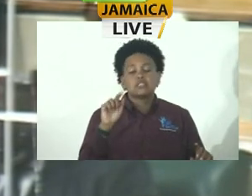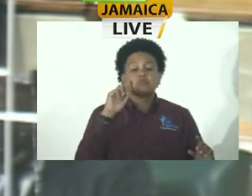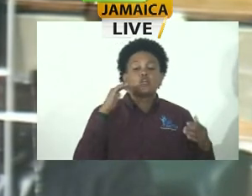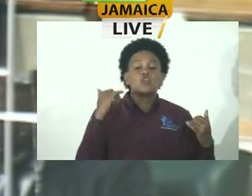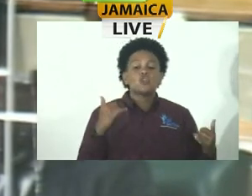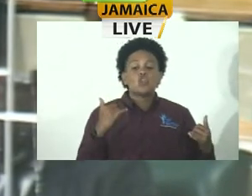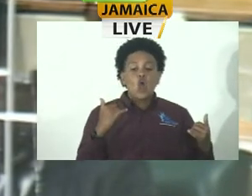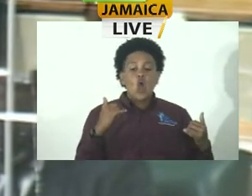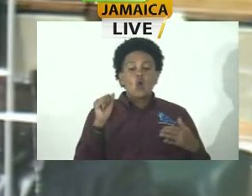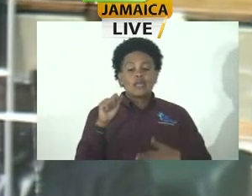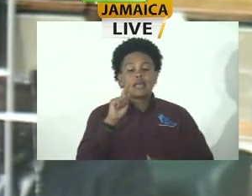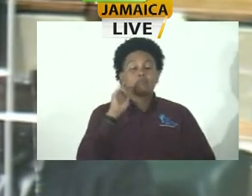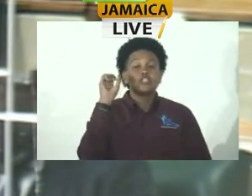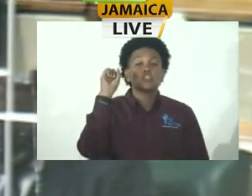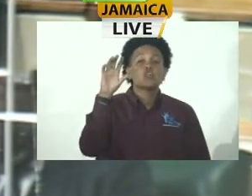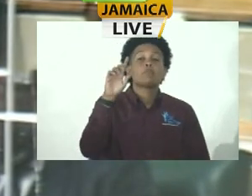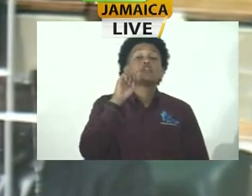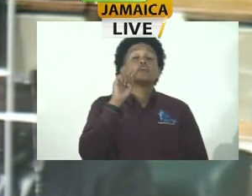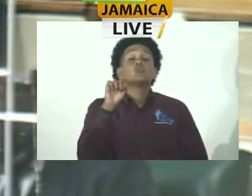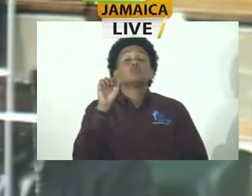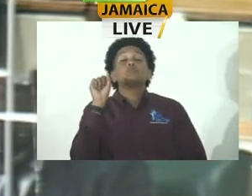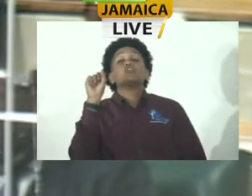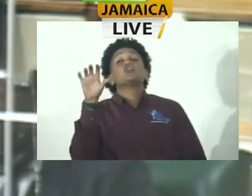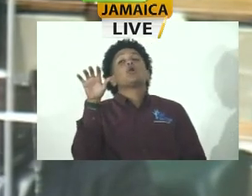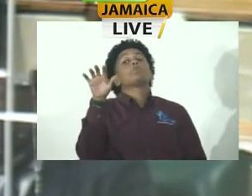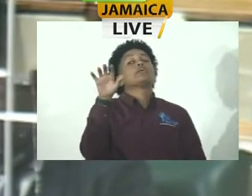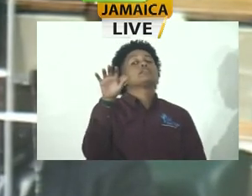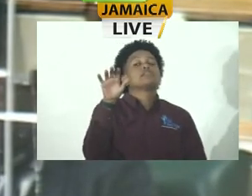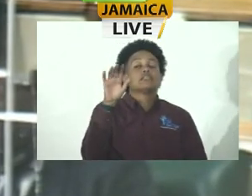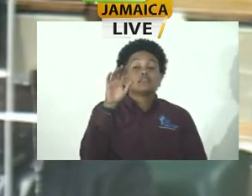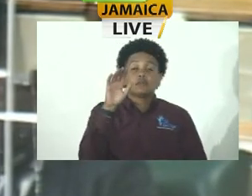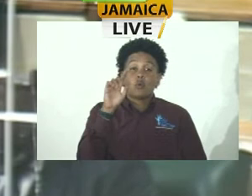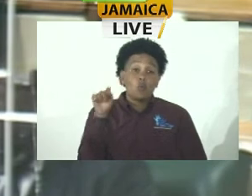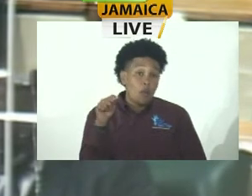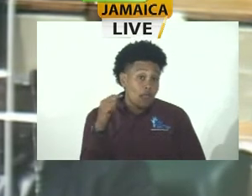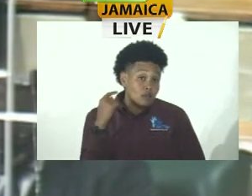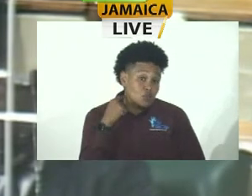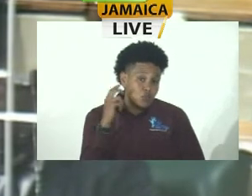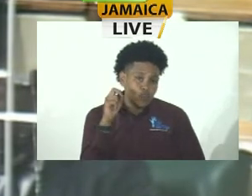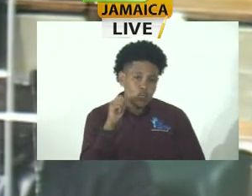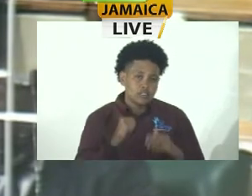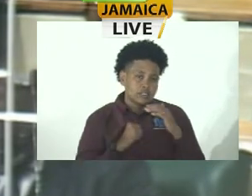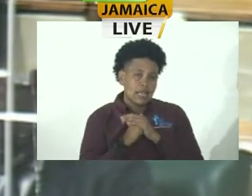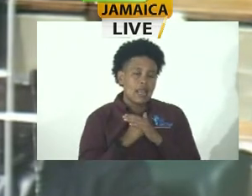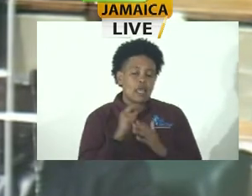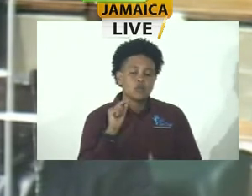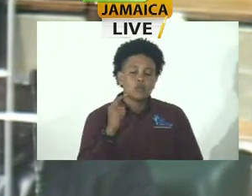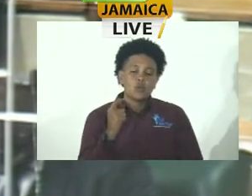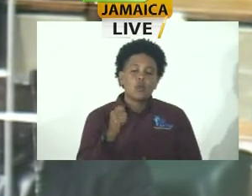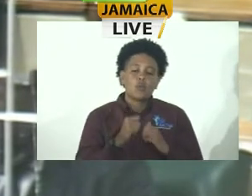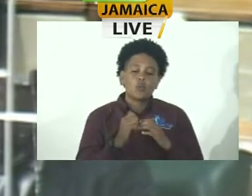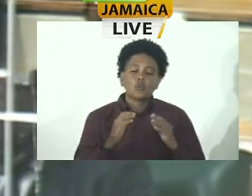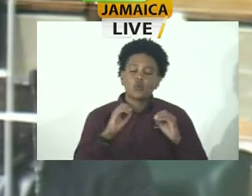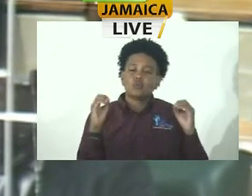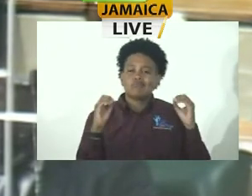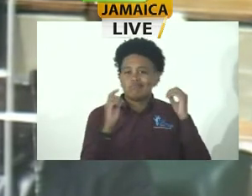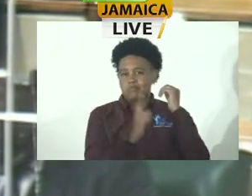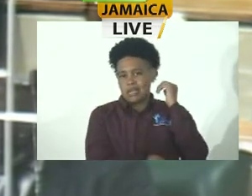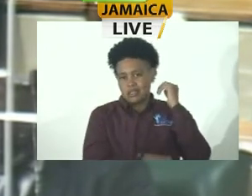no can be submitted or should be submitted uh by june 30th 2021 without penalty